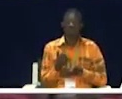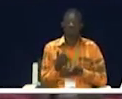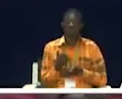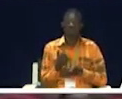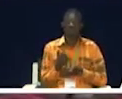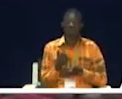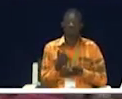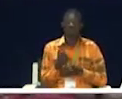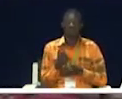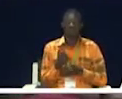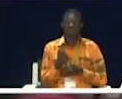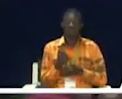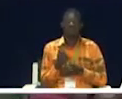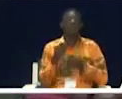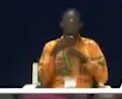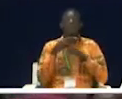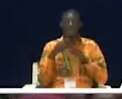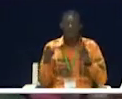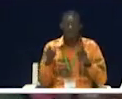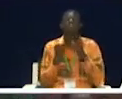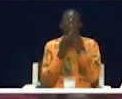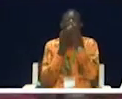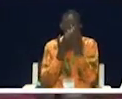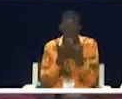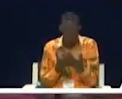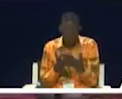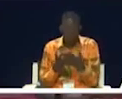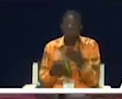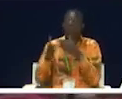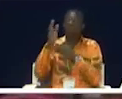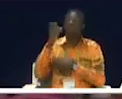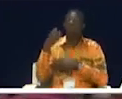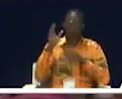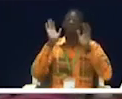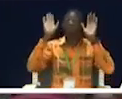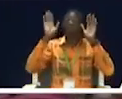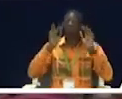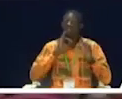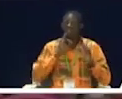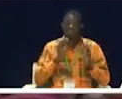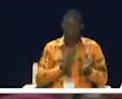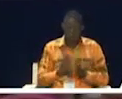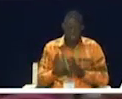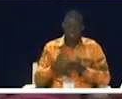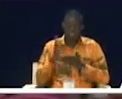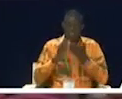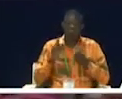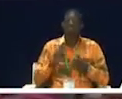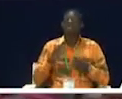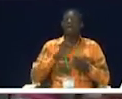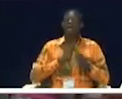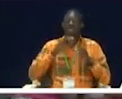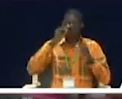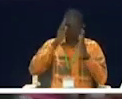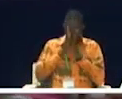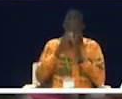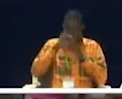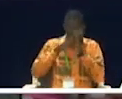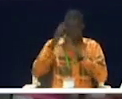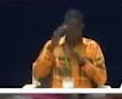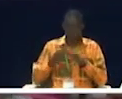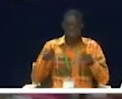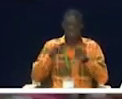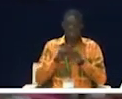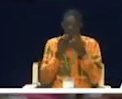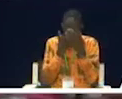They may have pushed you aside, but wait. The God of wonders is cooking up something. In the name of Jesus, as you